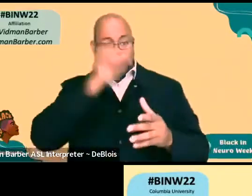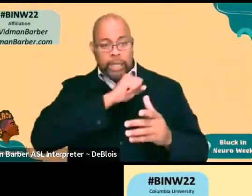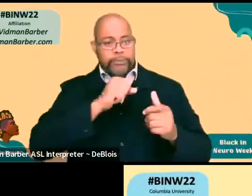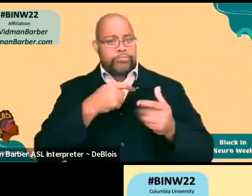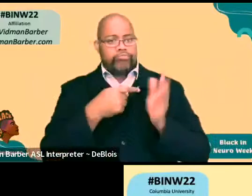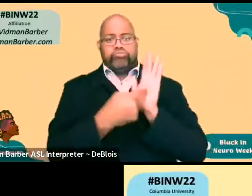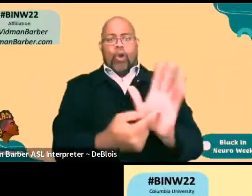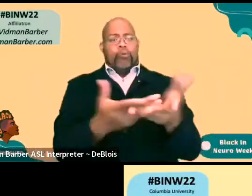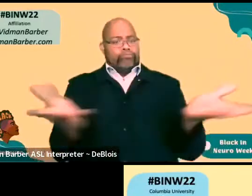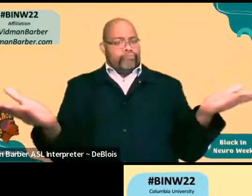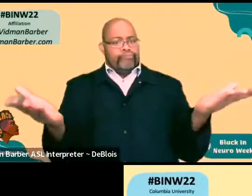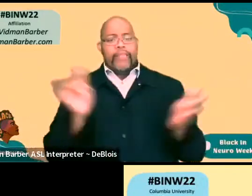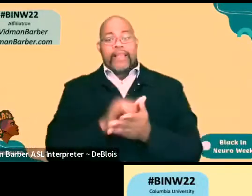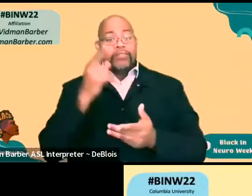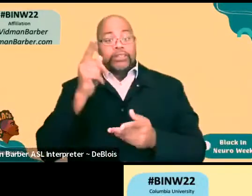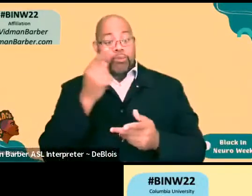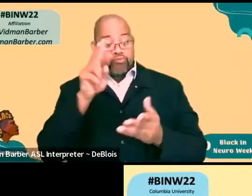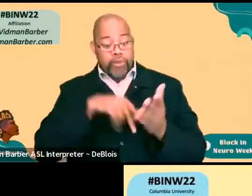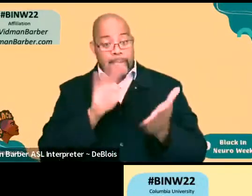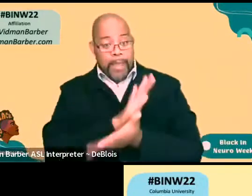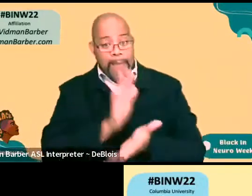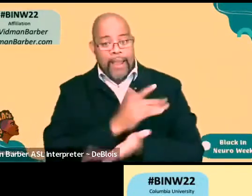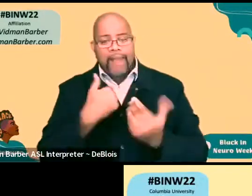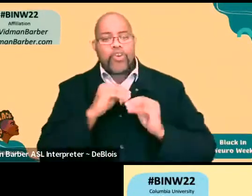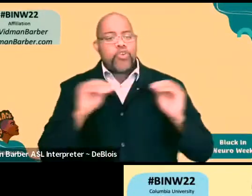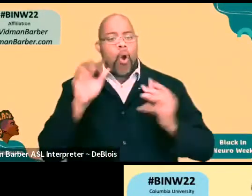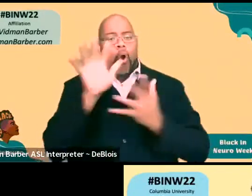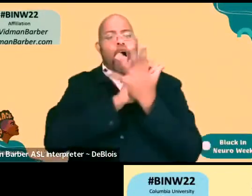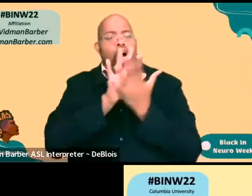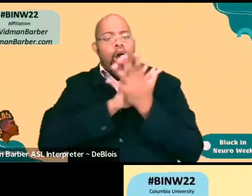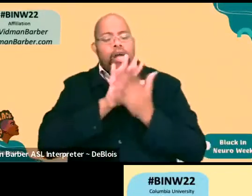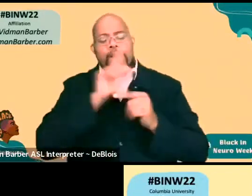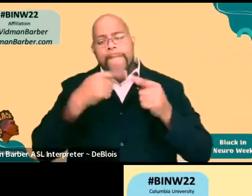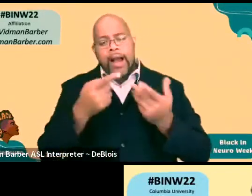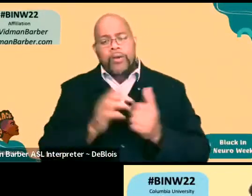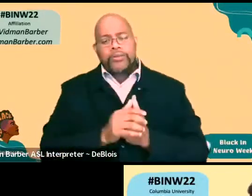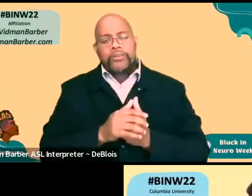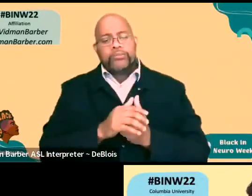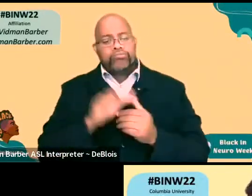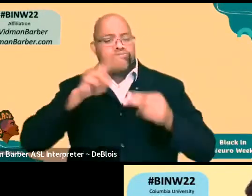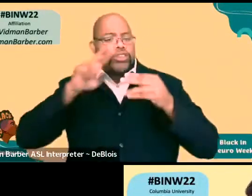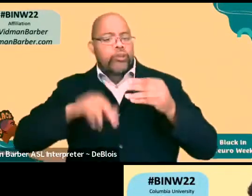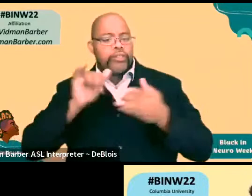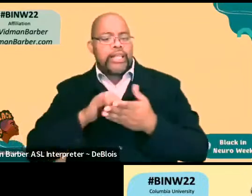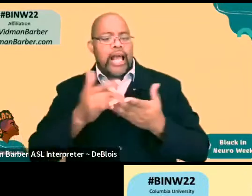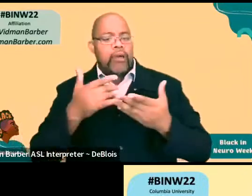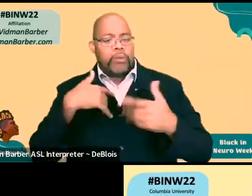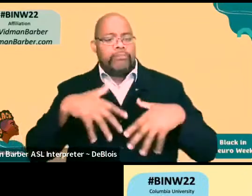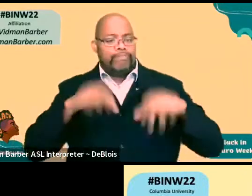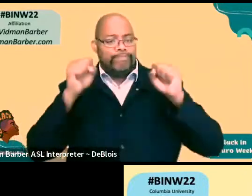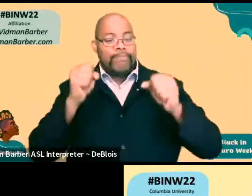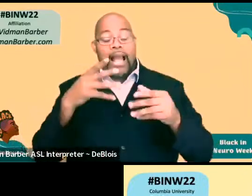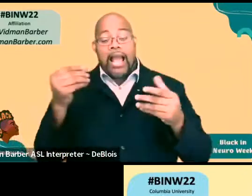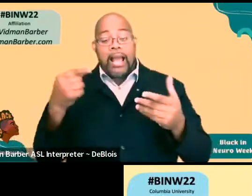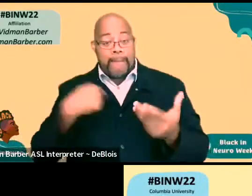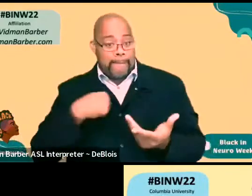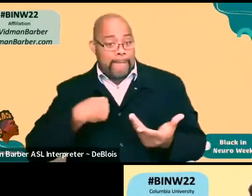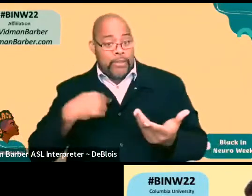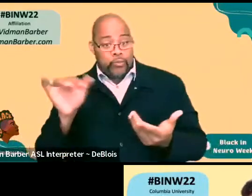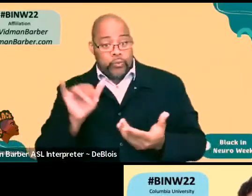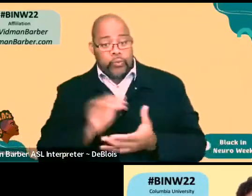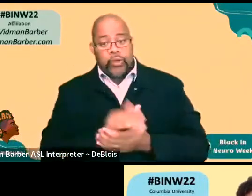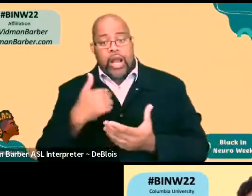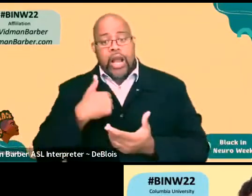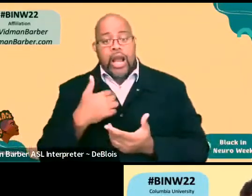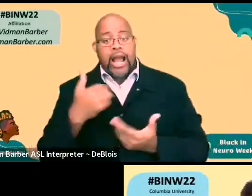table such that if someone reads that paper, there's no ambiguity about the conclusions that will be drawn. And even me,